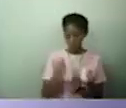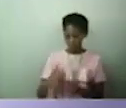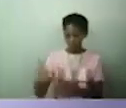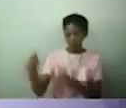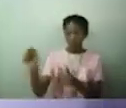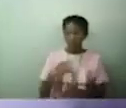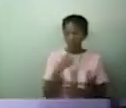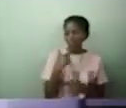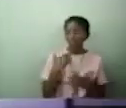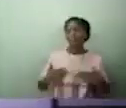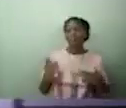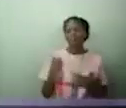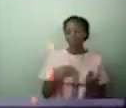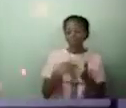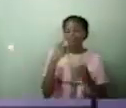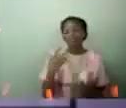trying to please?